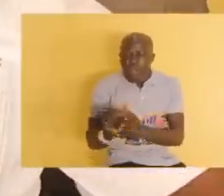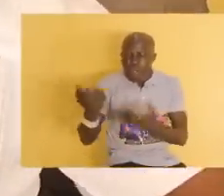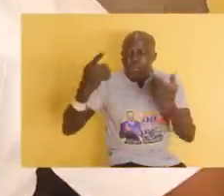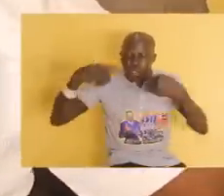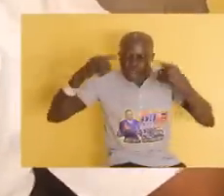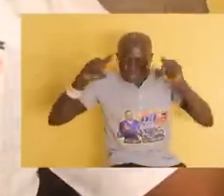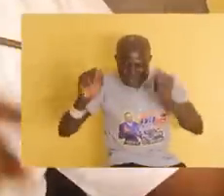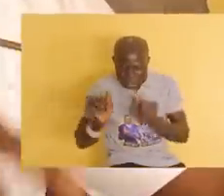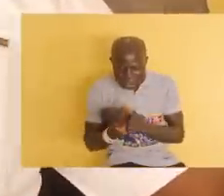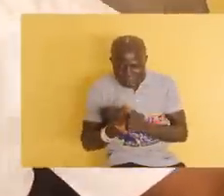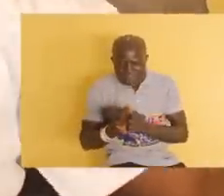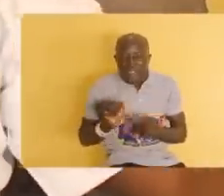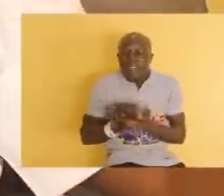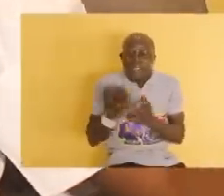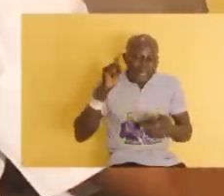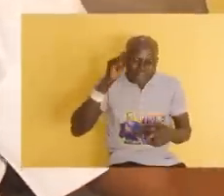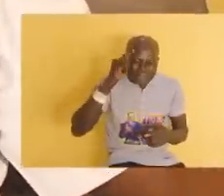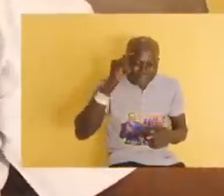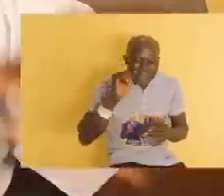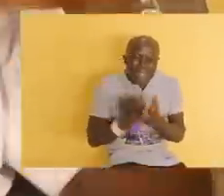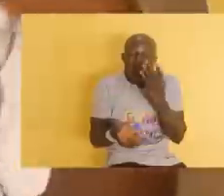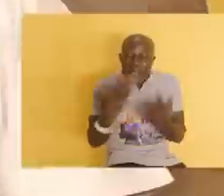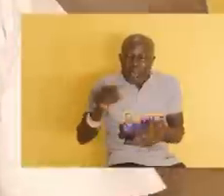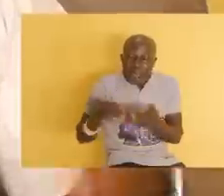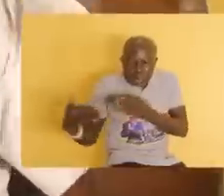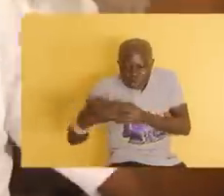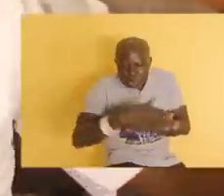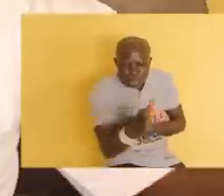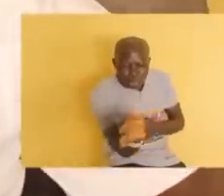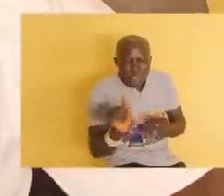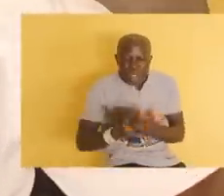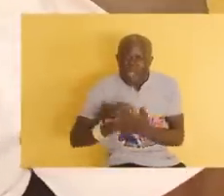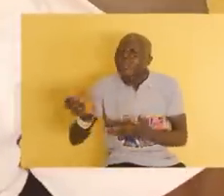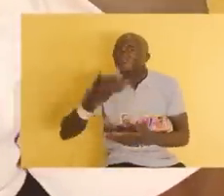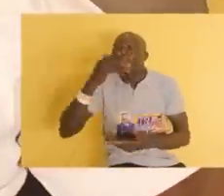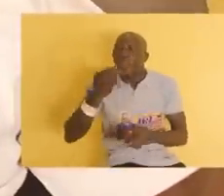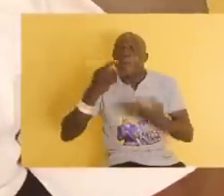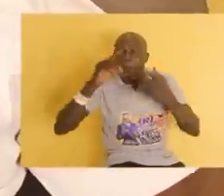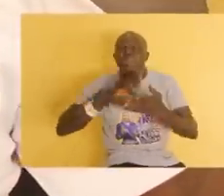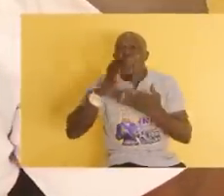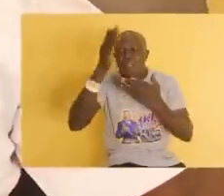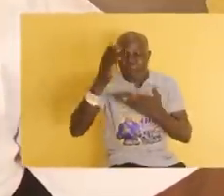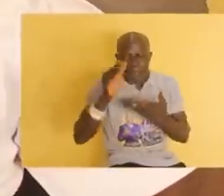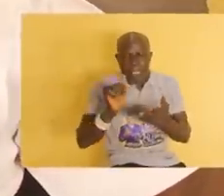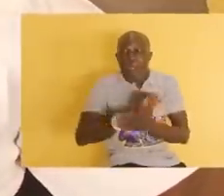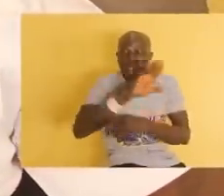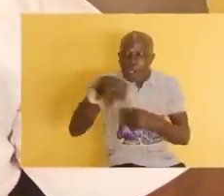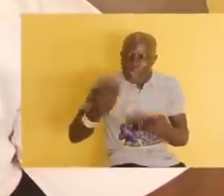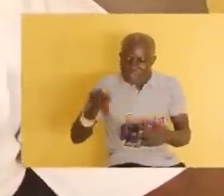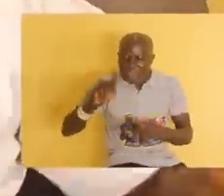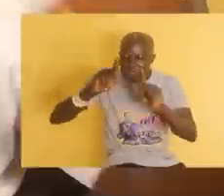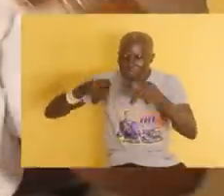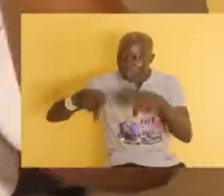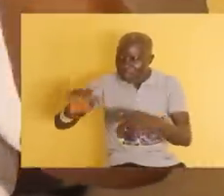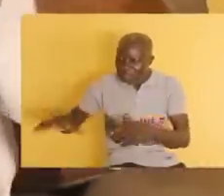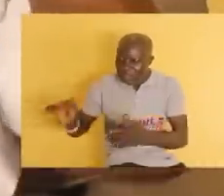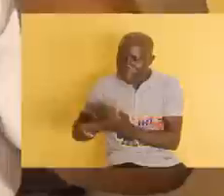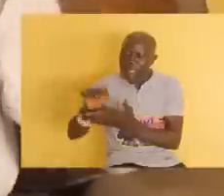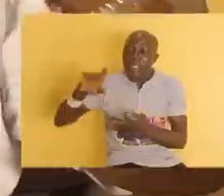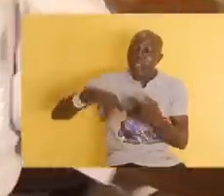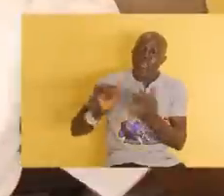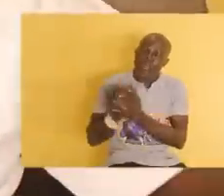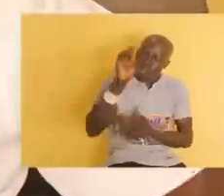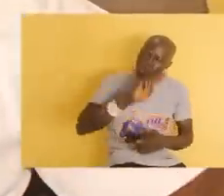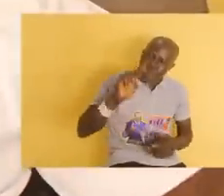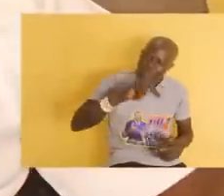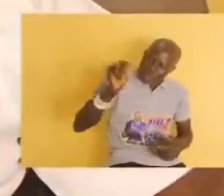they will succeed. Wow, they can talk their shortcuts. At the come out, tell them. I can destiny with you. And you want to go about glorious children, don't be the only